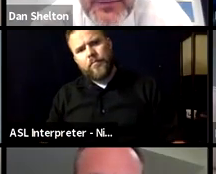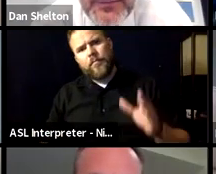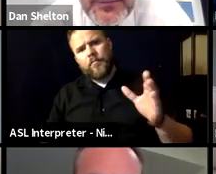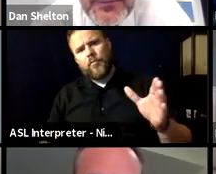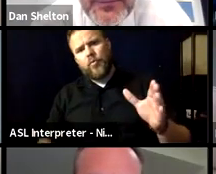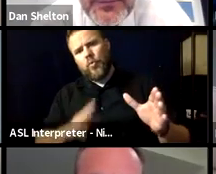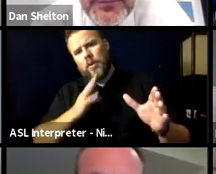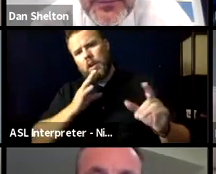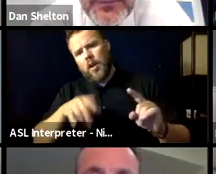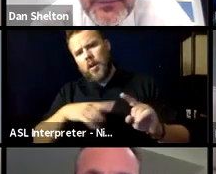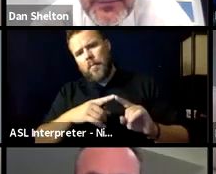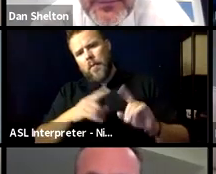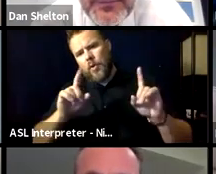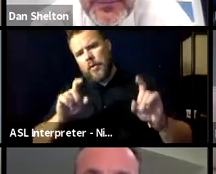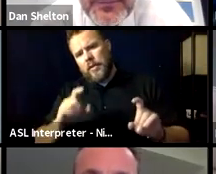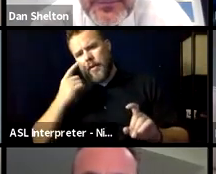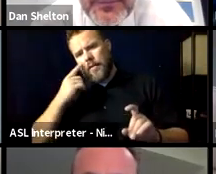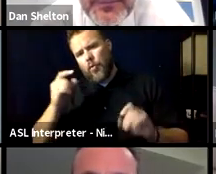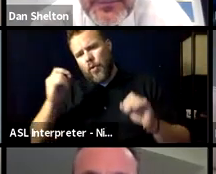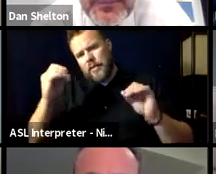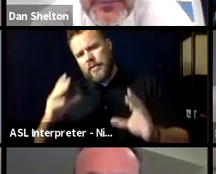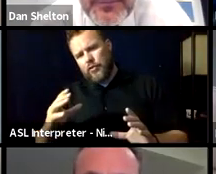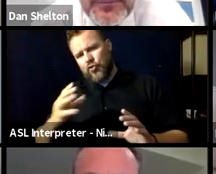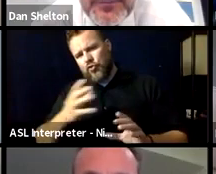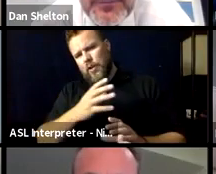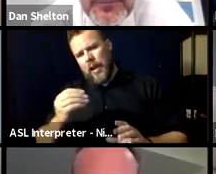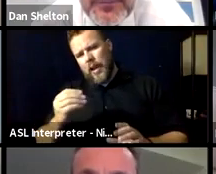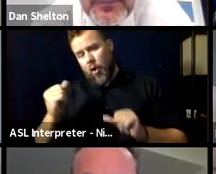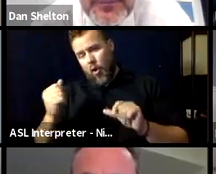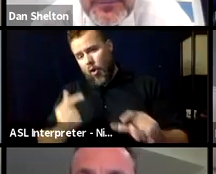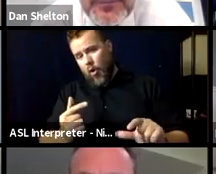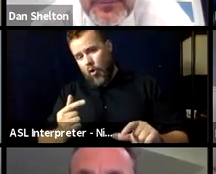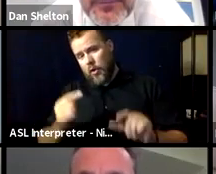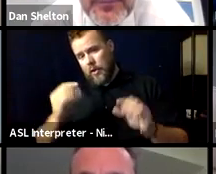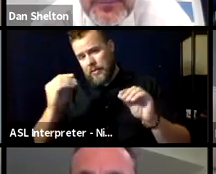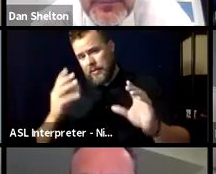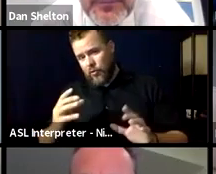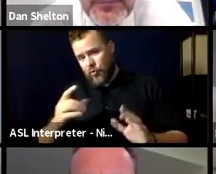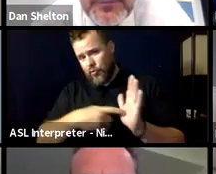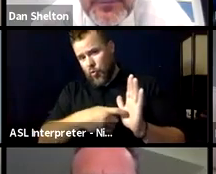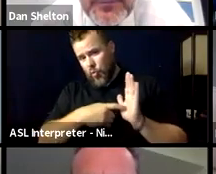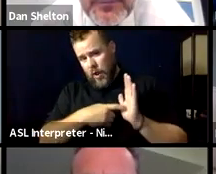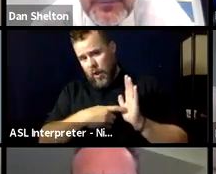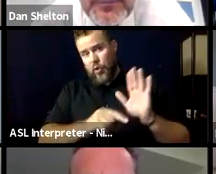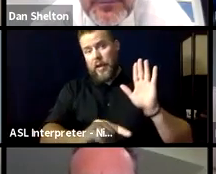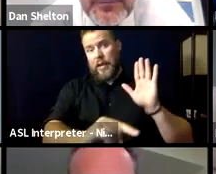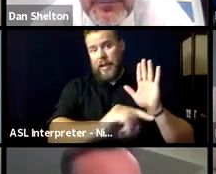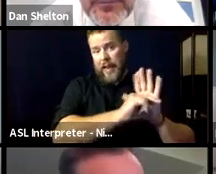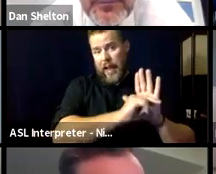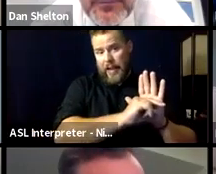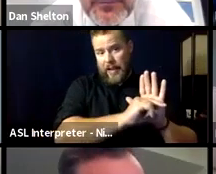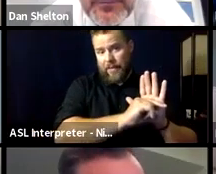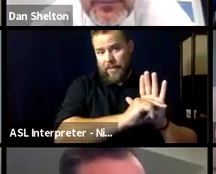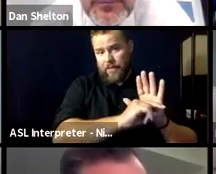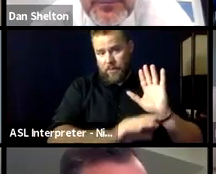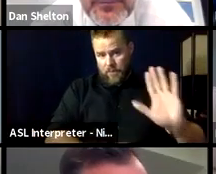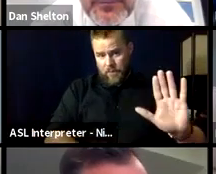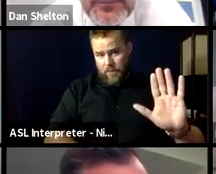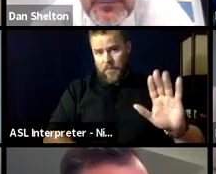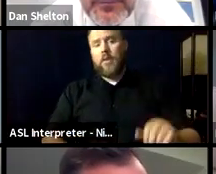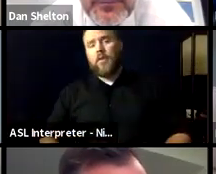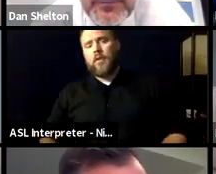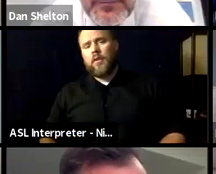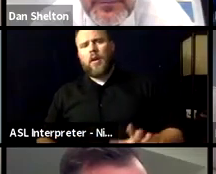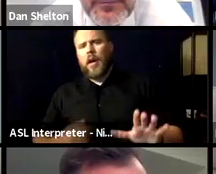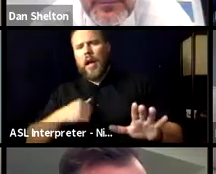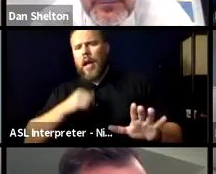for teachers, and every teacher would need to have a test and come back negative. And I don't mean this as a derogatory remark about